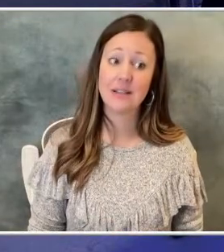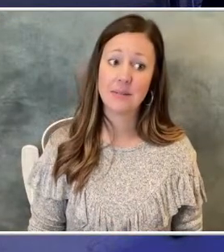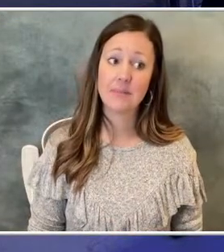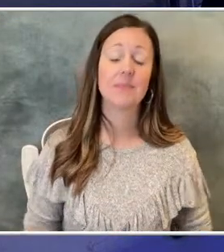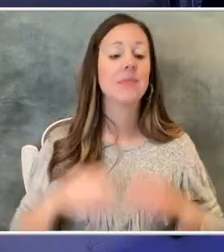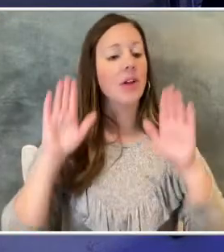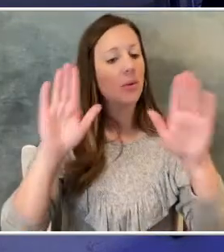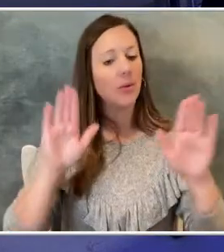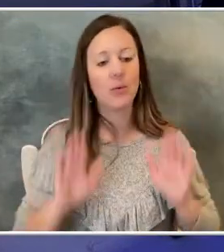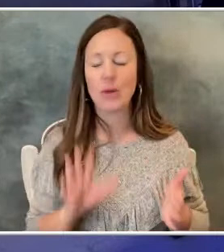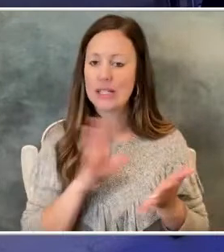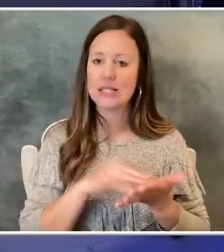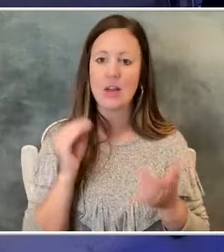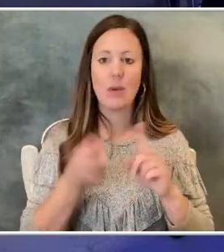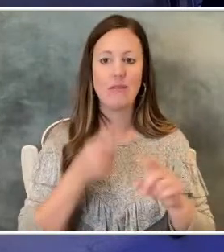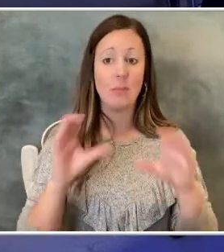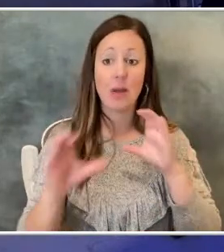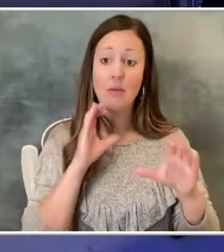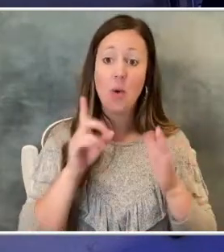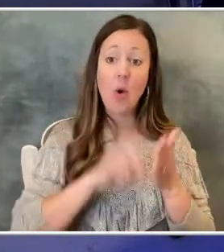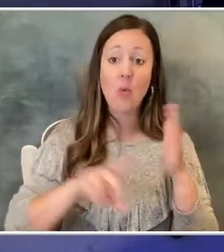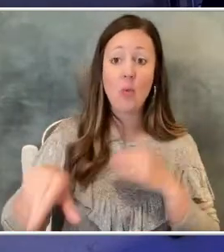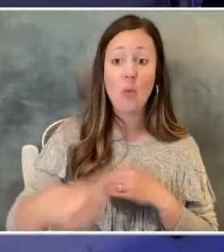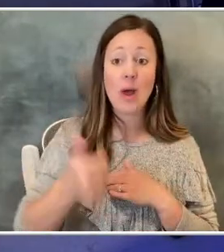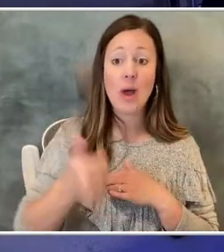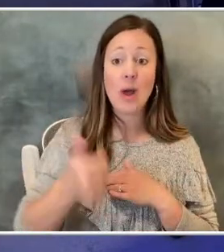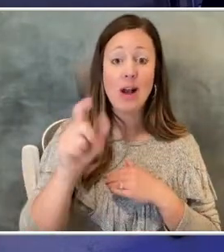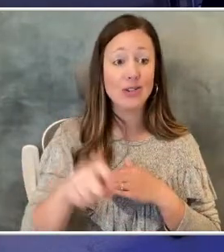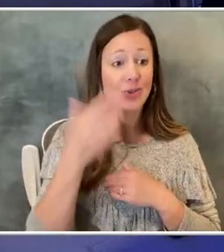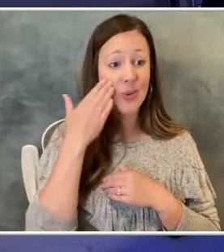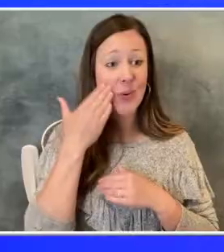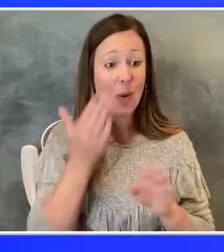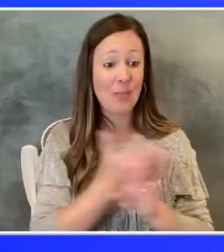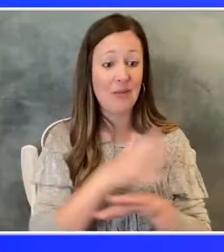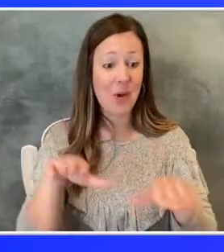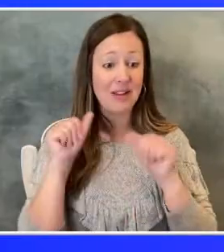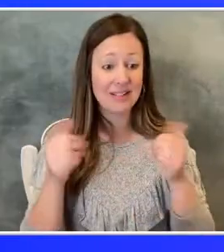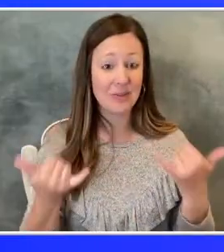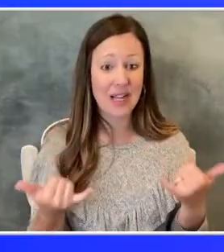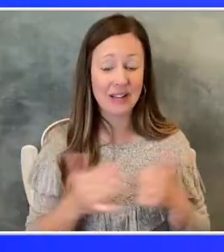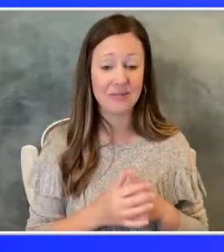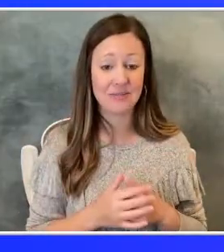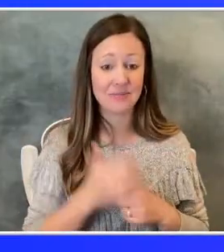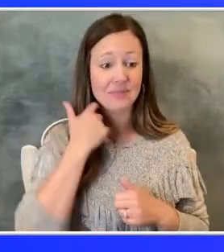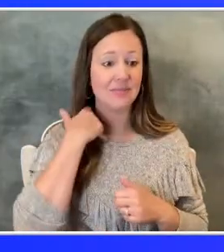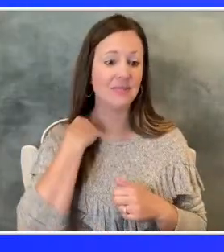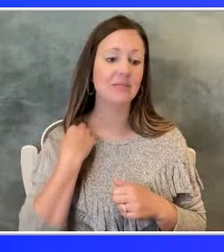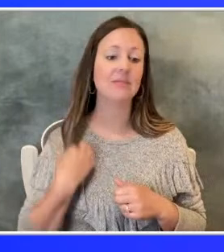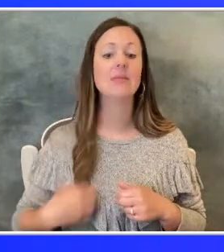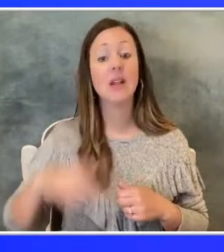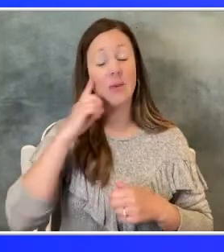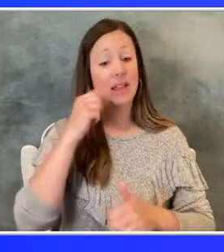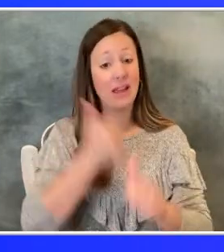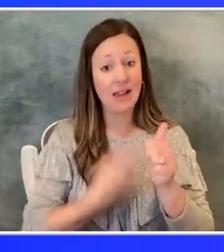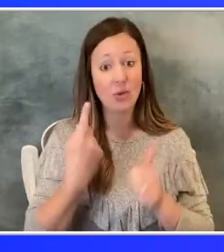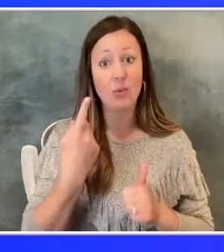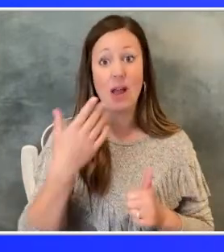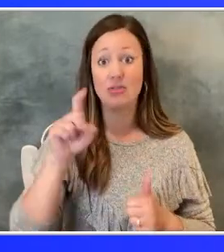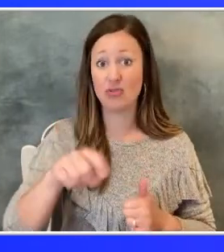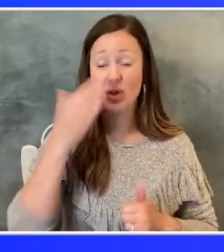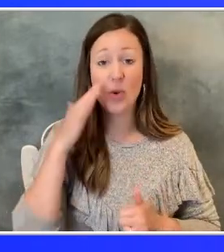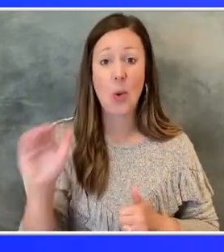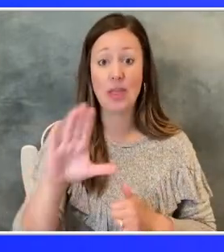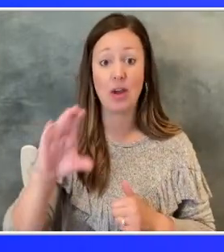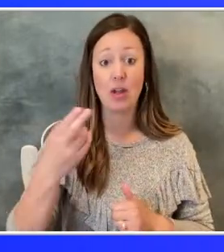from our conversation. What else do you want us to know before we head out today? I think everyone should know their cholesterol number. So if you don't know